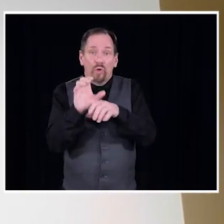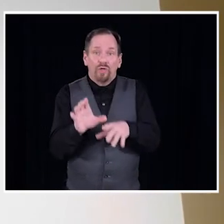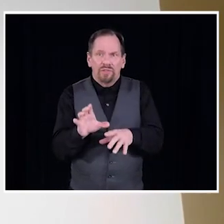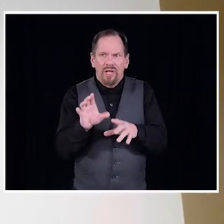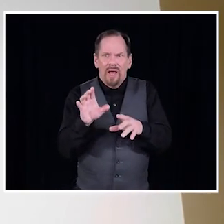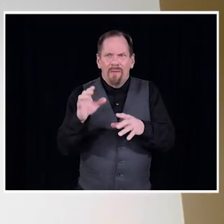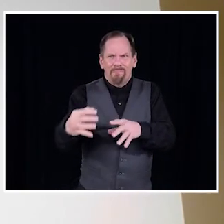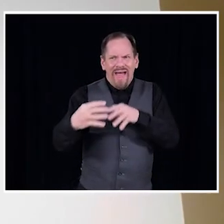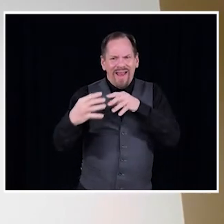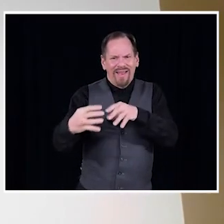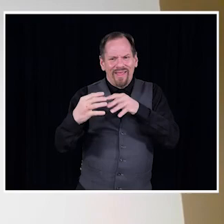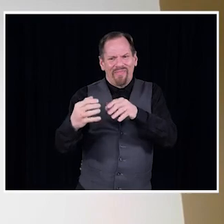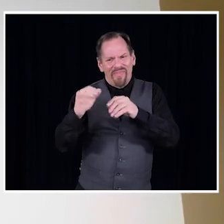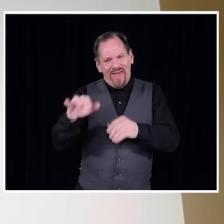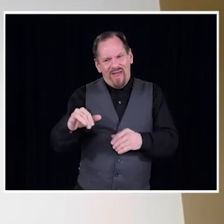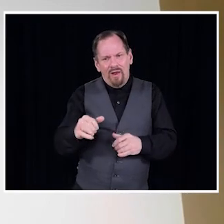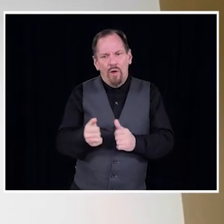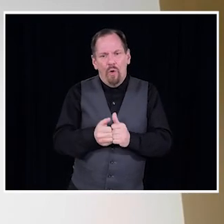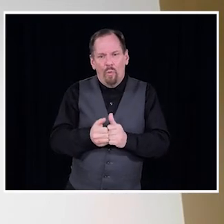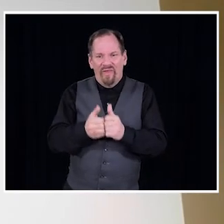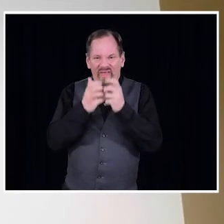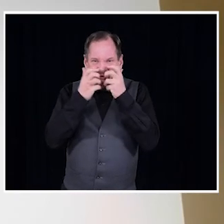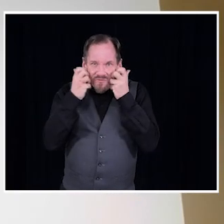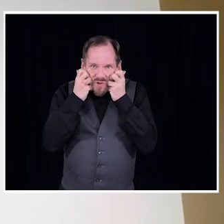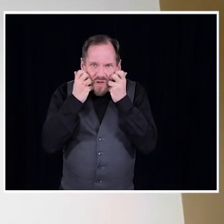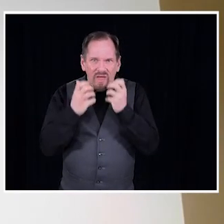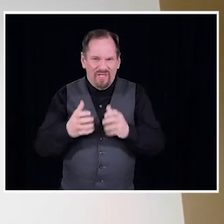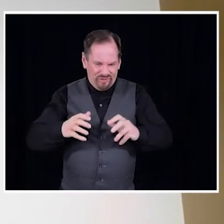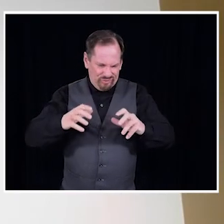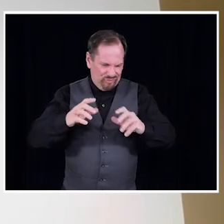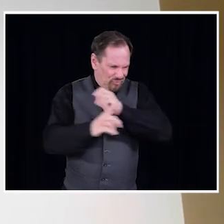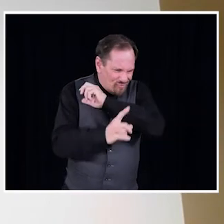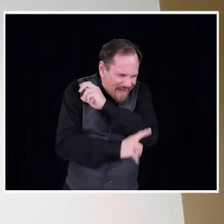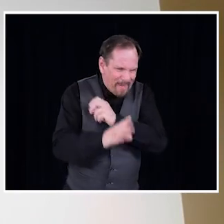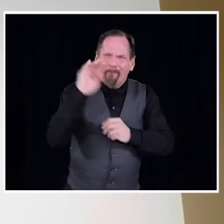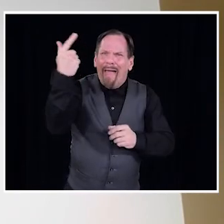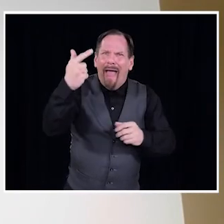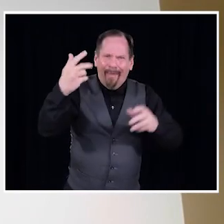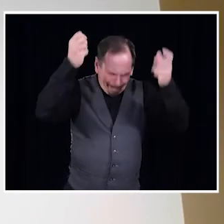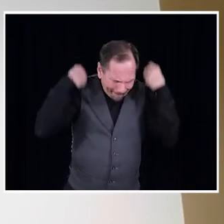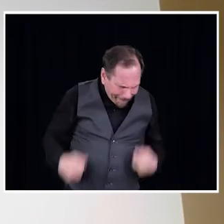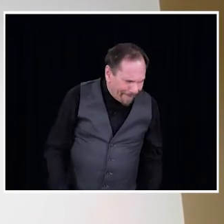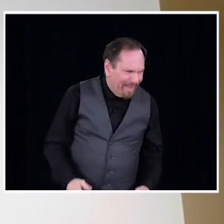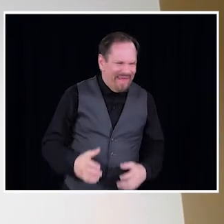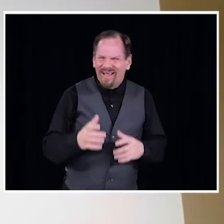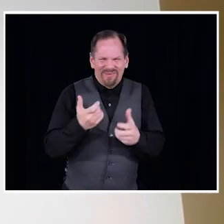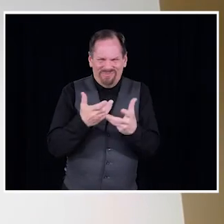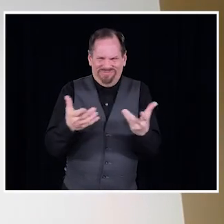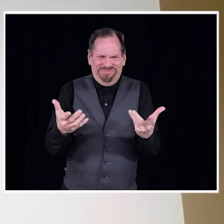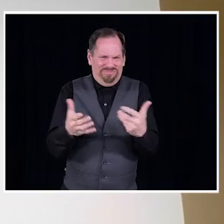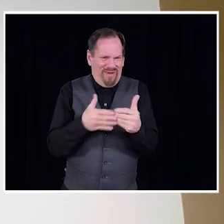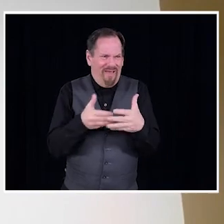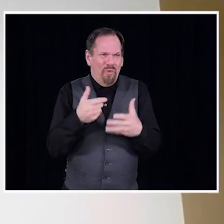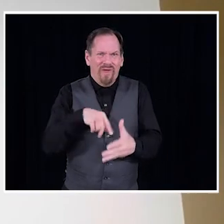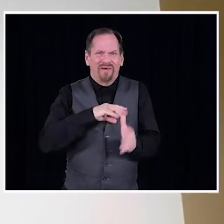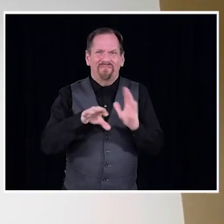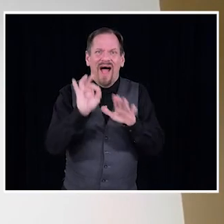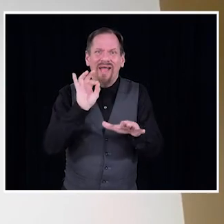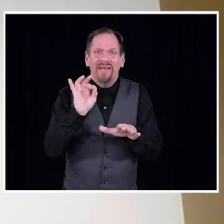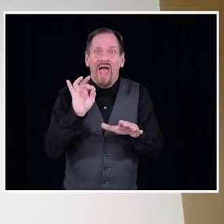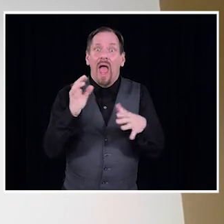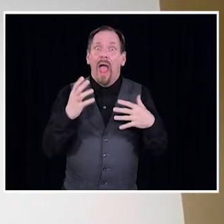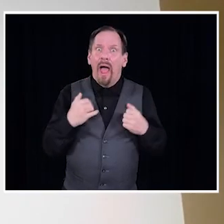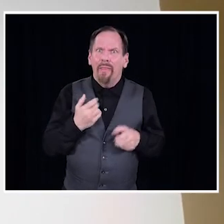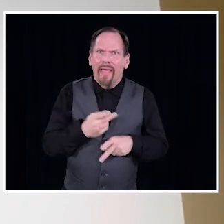fatal disease with binder covers, bandanas, and garbage bags. Our healthcare system is in crisis, and the time for